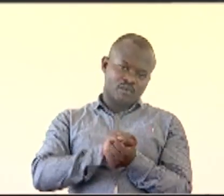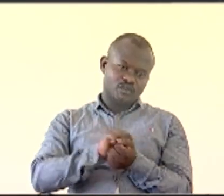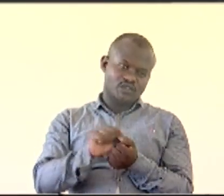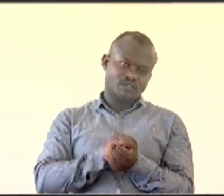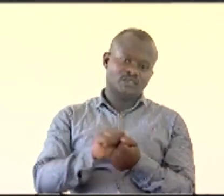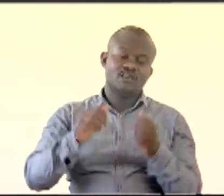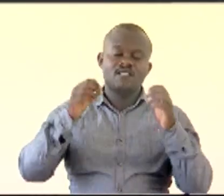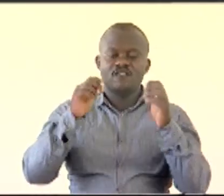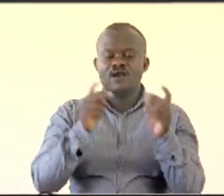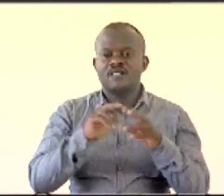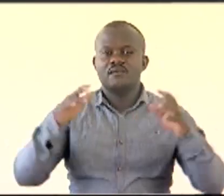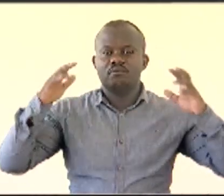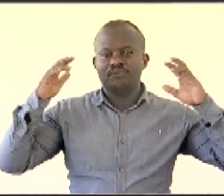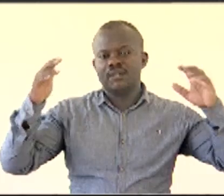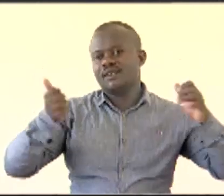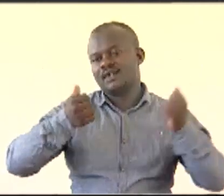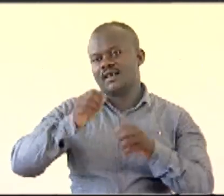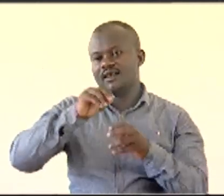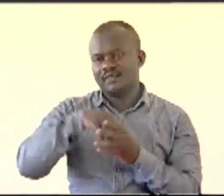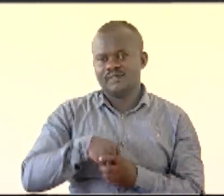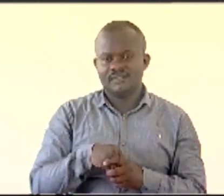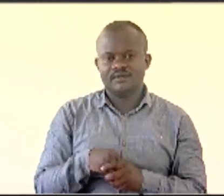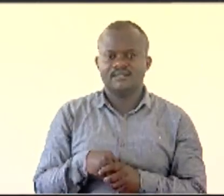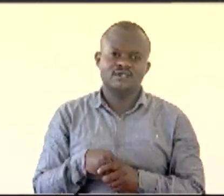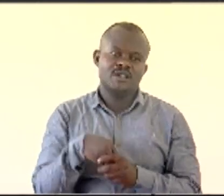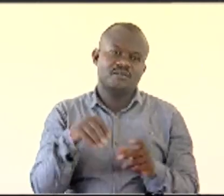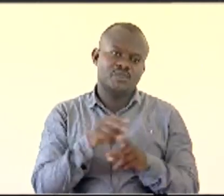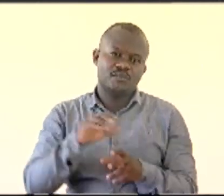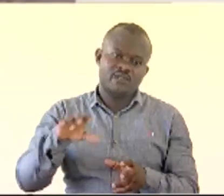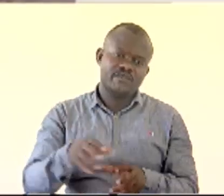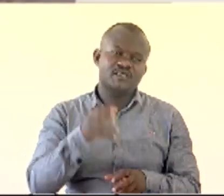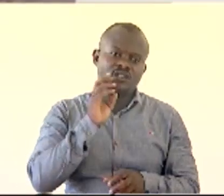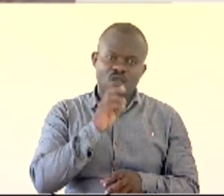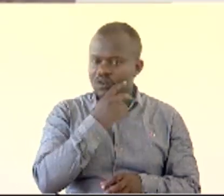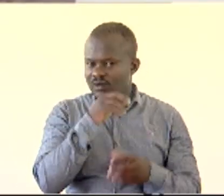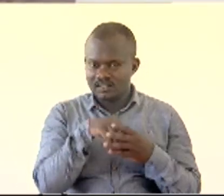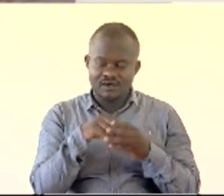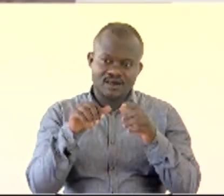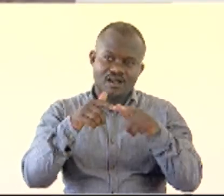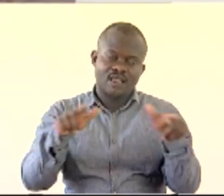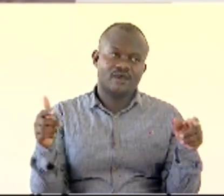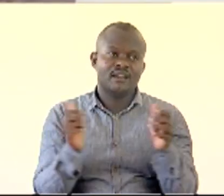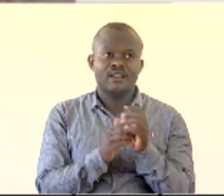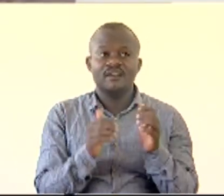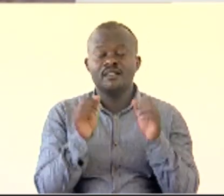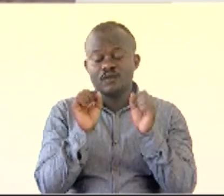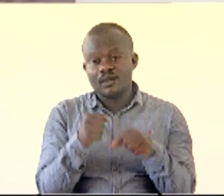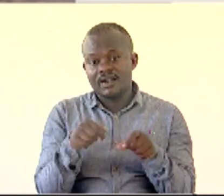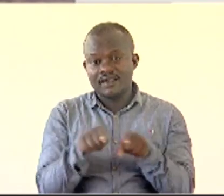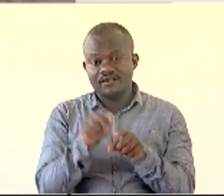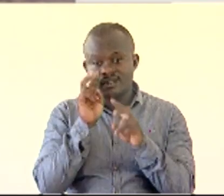big car in a lake, people fetching water in that lake, and we can even